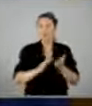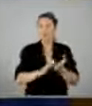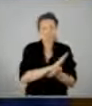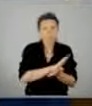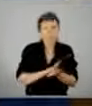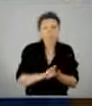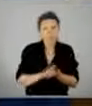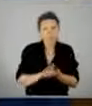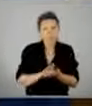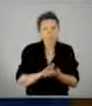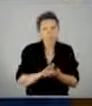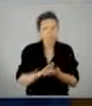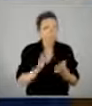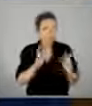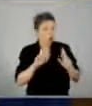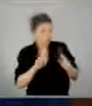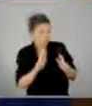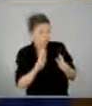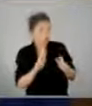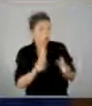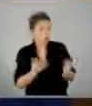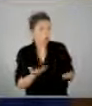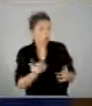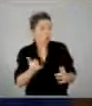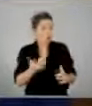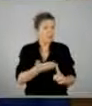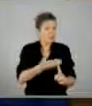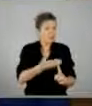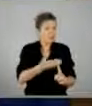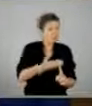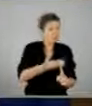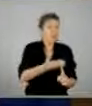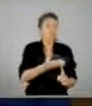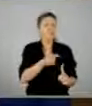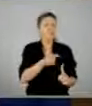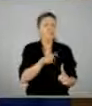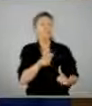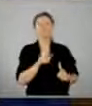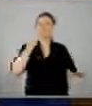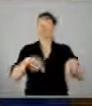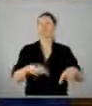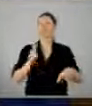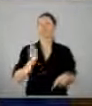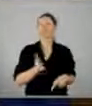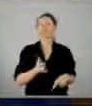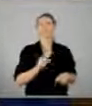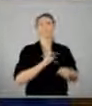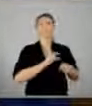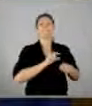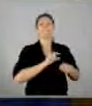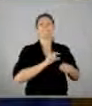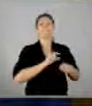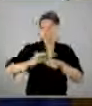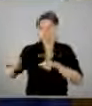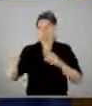in early March, if not earlier. And then, of course, we move to an increase in total numbers with the